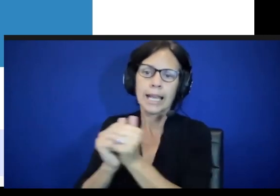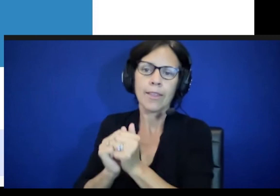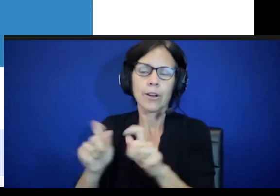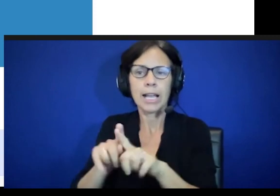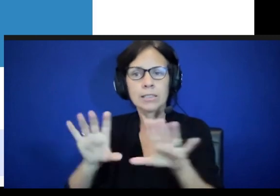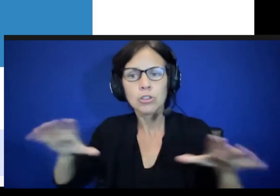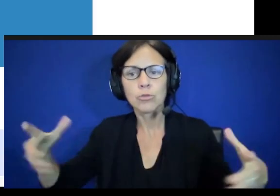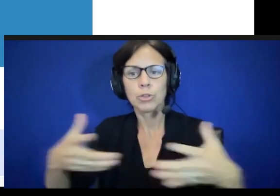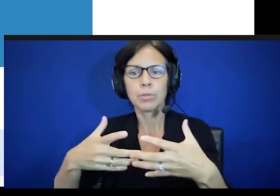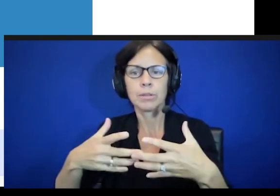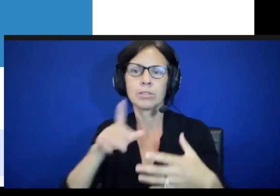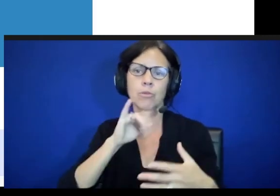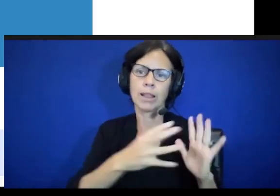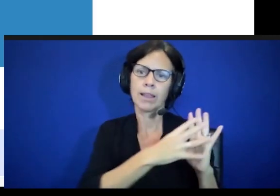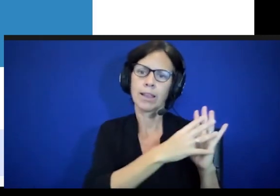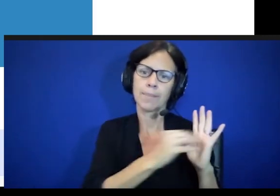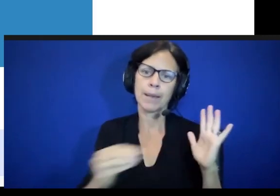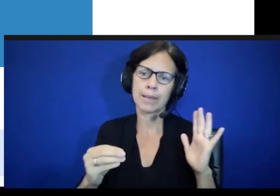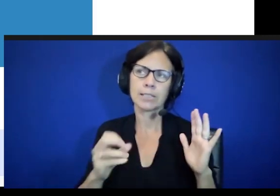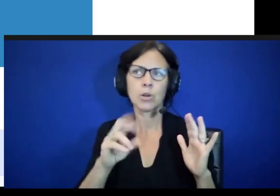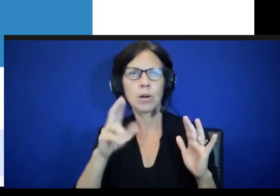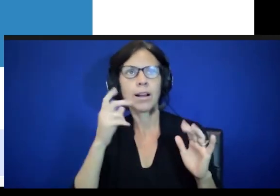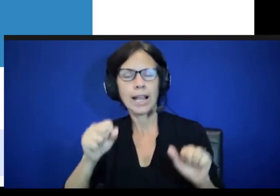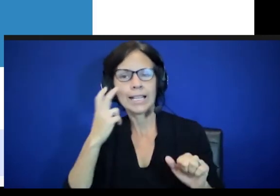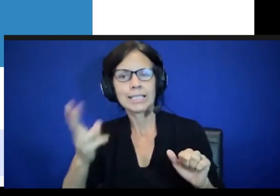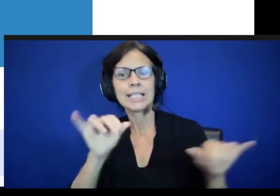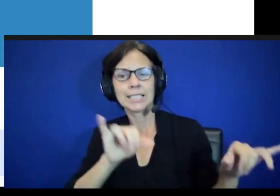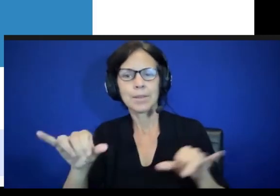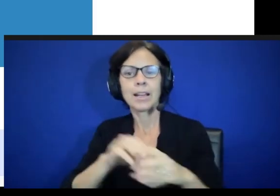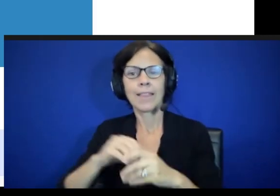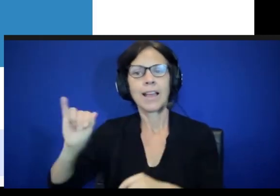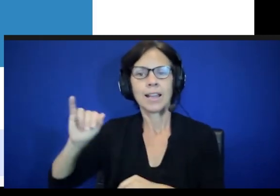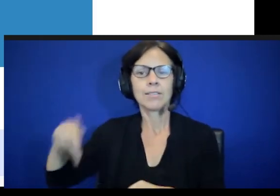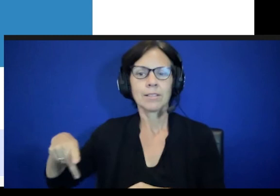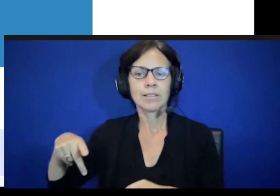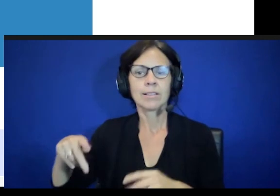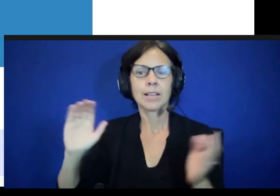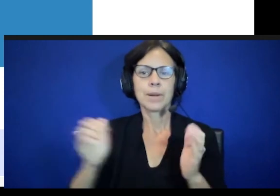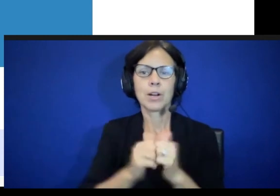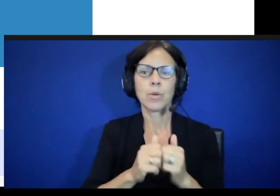it's really mimics, or I can see similarity in intergenerational project versus